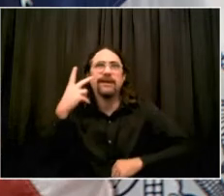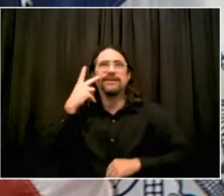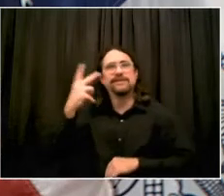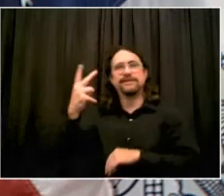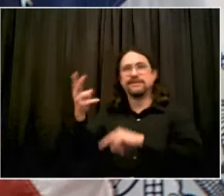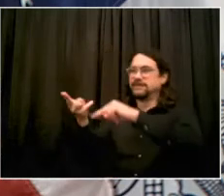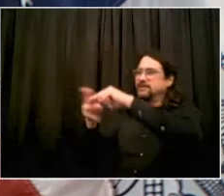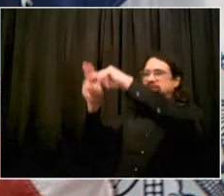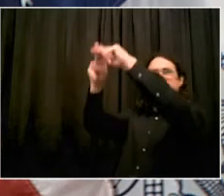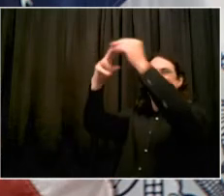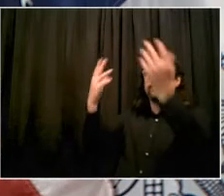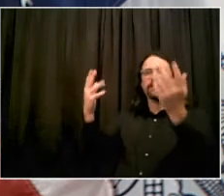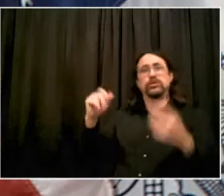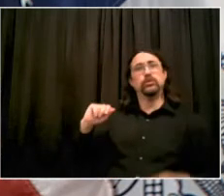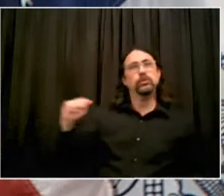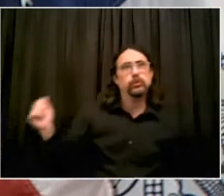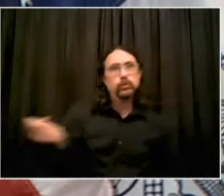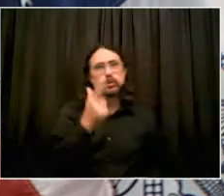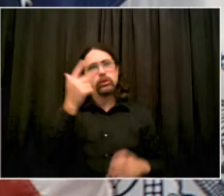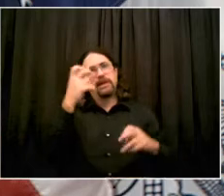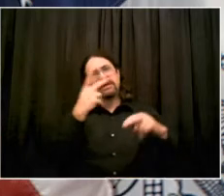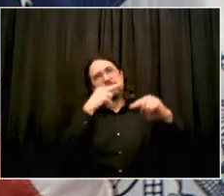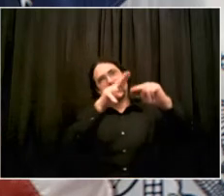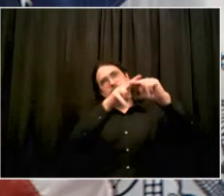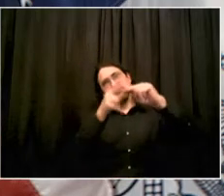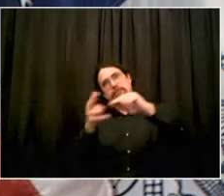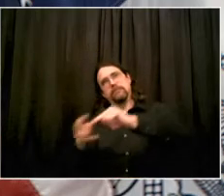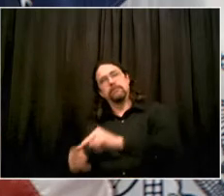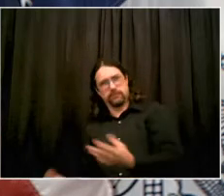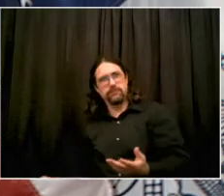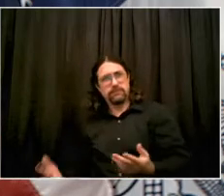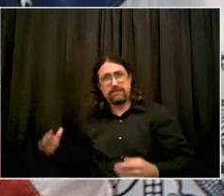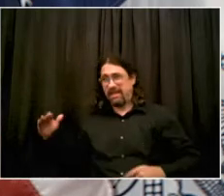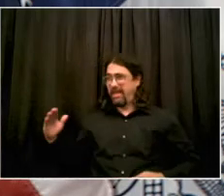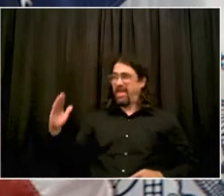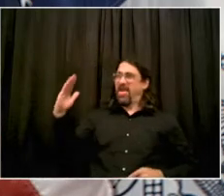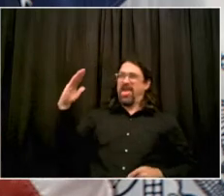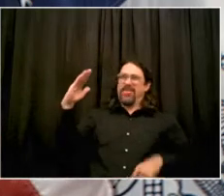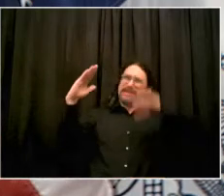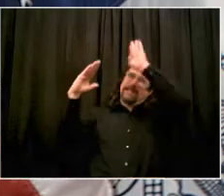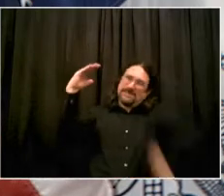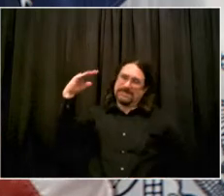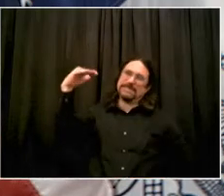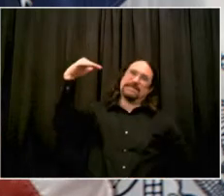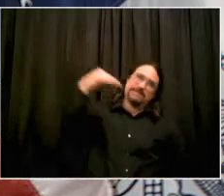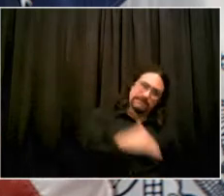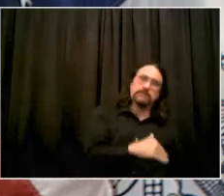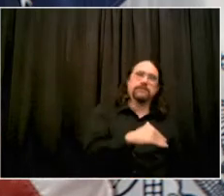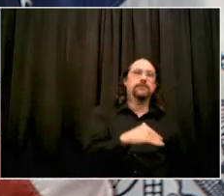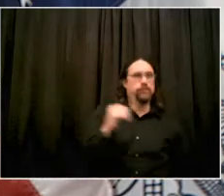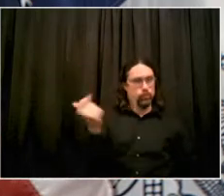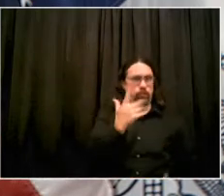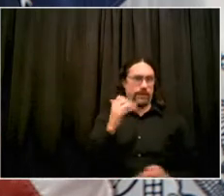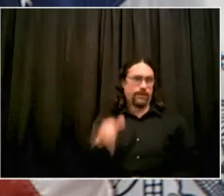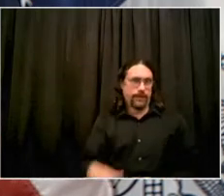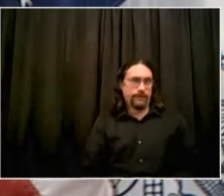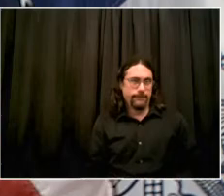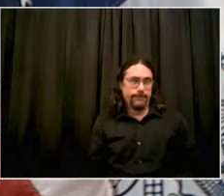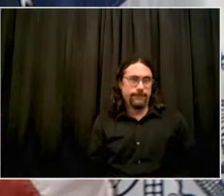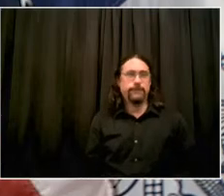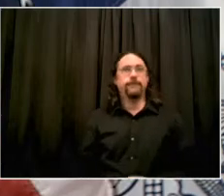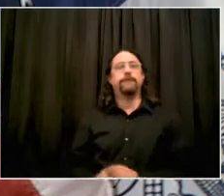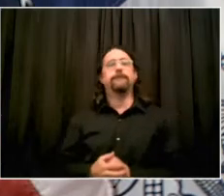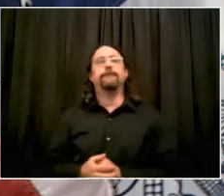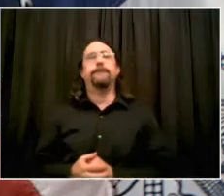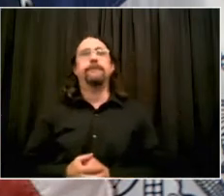them as quickly as needed. And here to talk about the specific instructions that he has provided to the